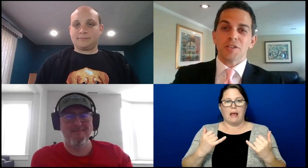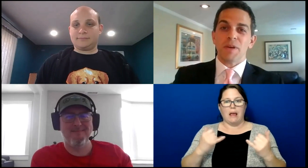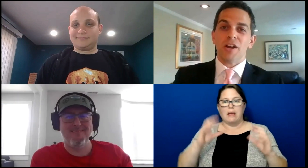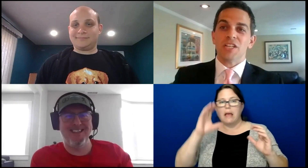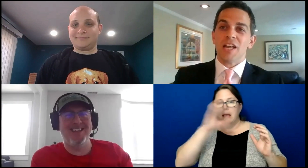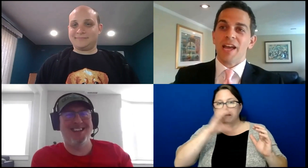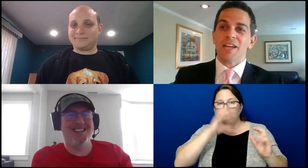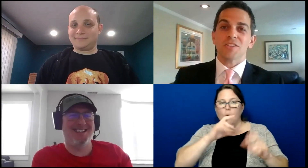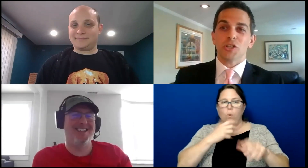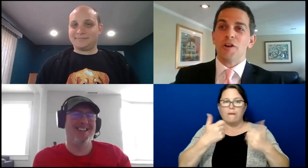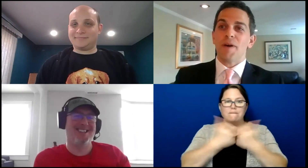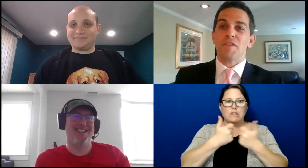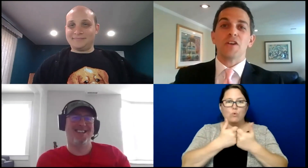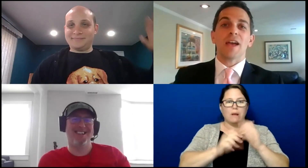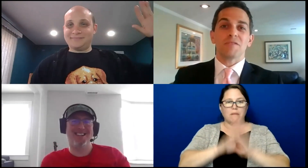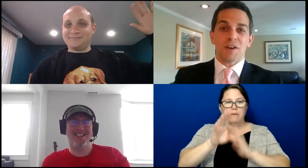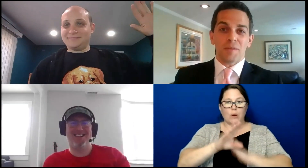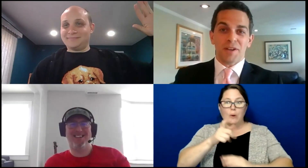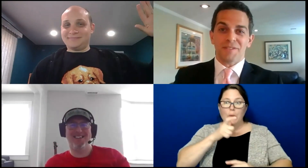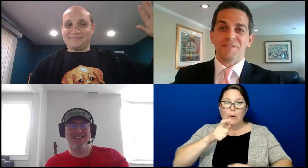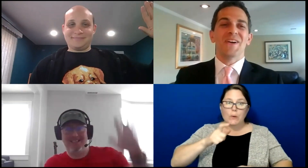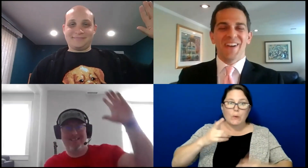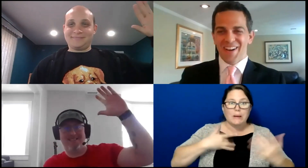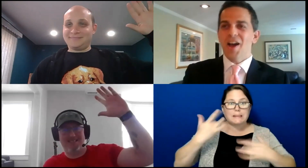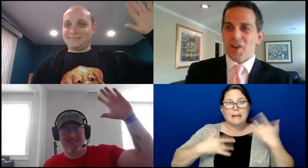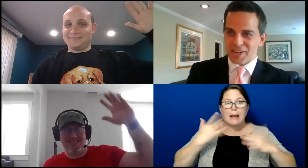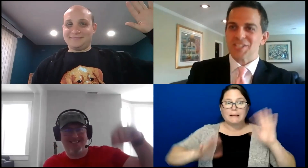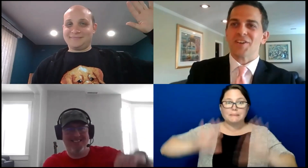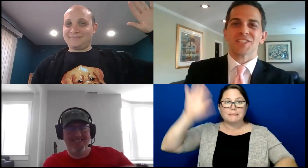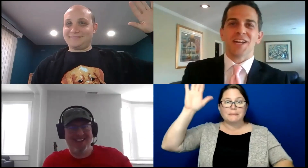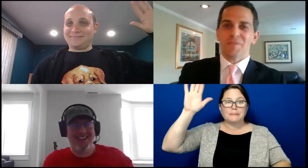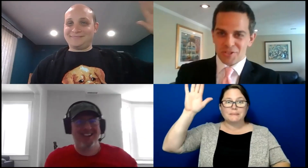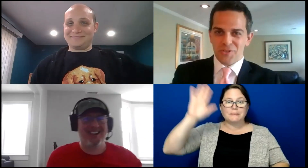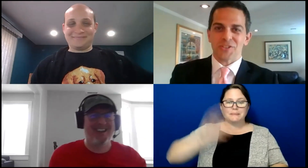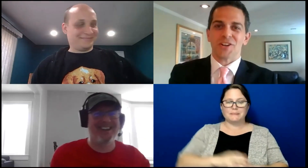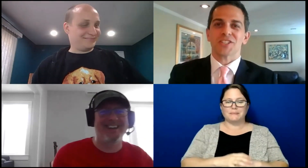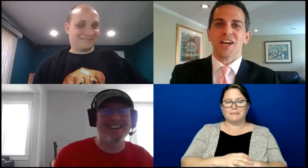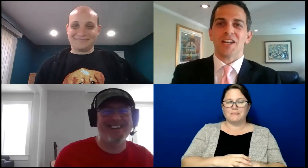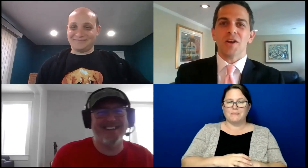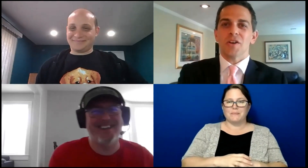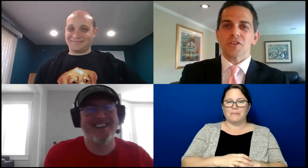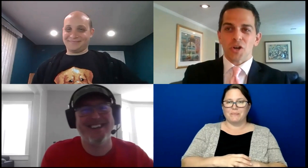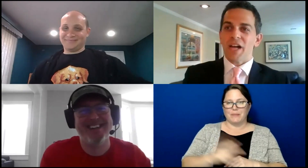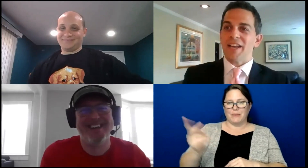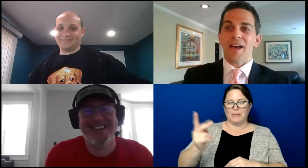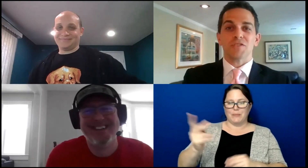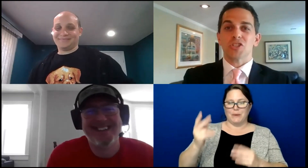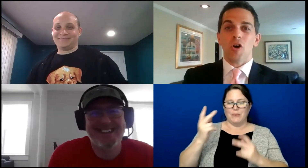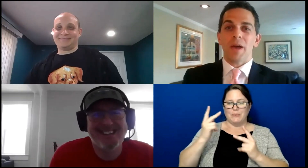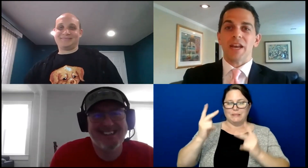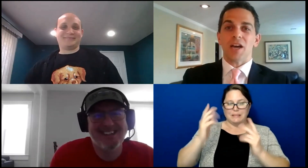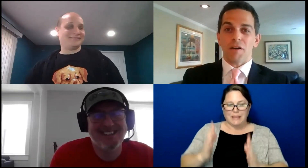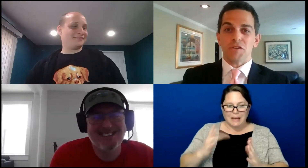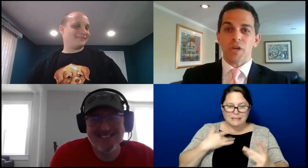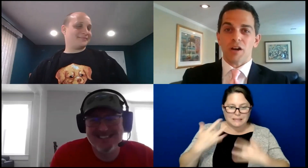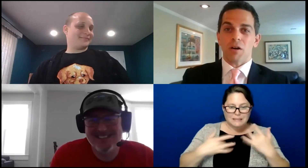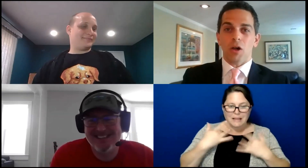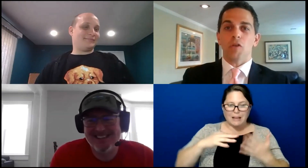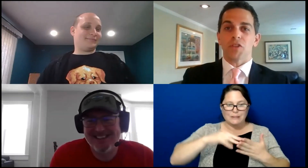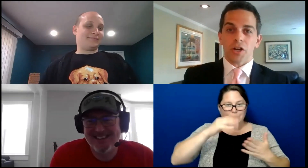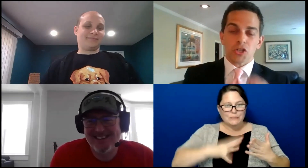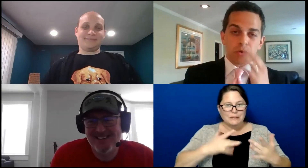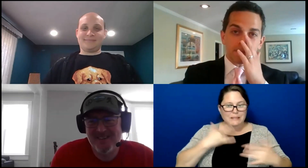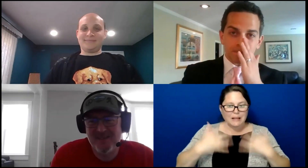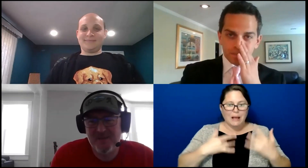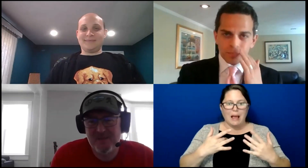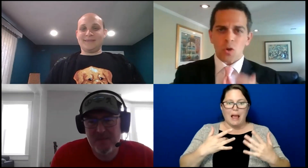excited to be here today to learn about video game development? Our guests are excited, students are excited. So glad to have so many of you here